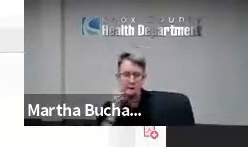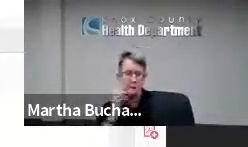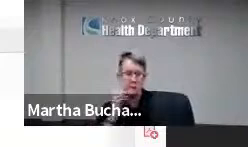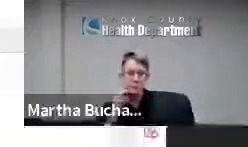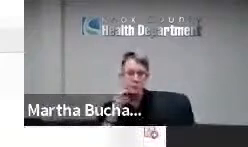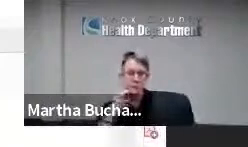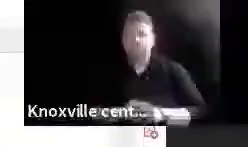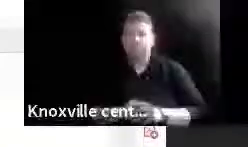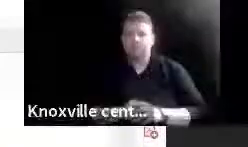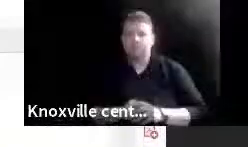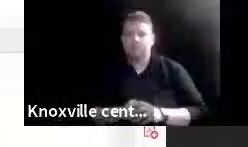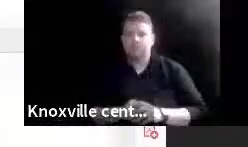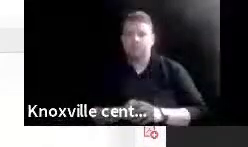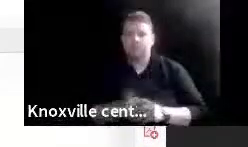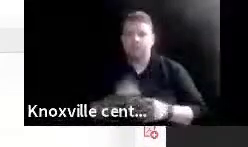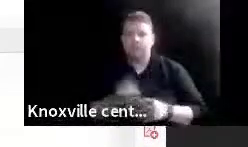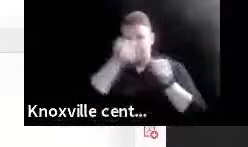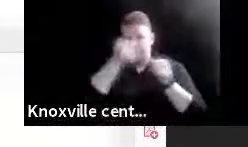I can't remember. I'm sorry.